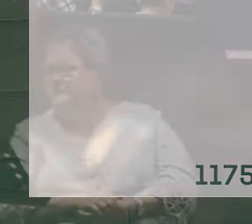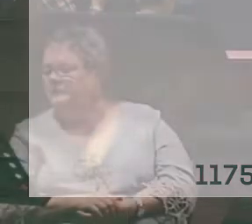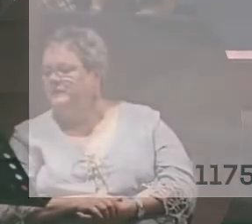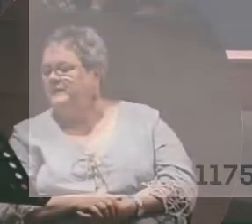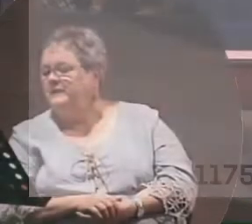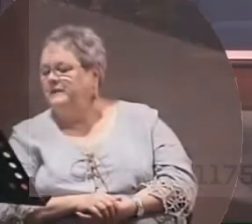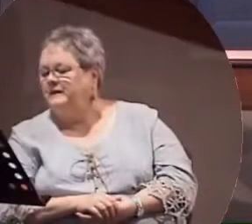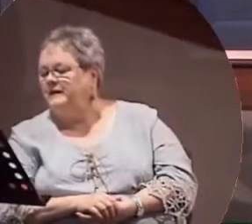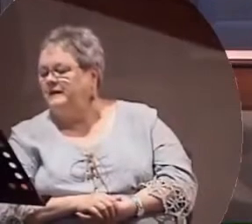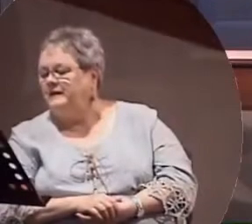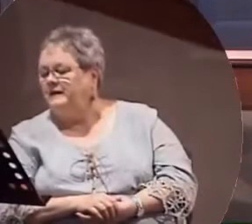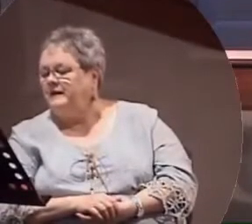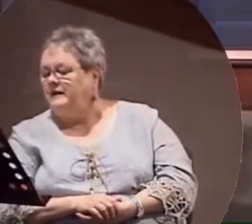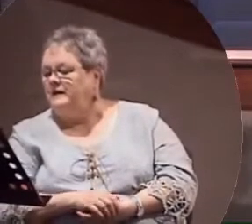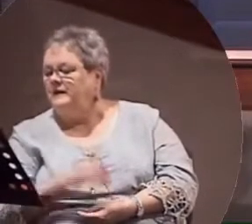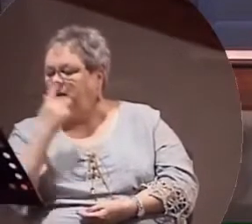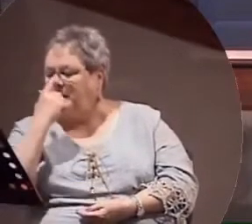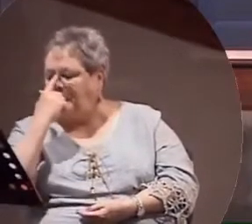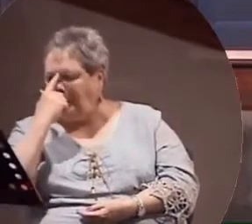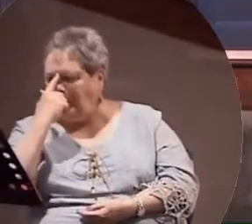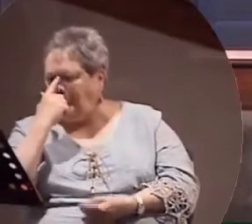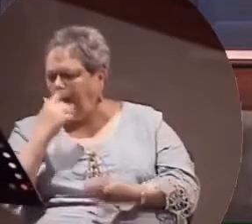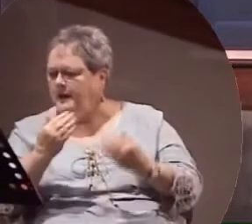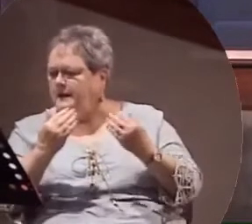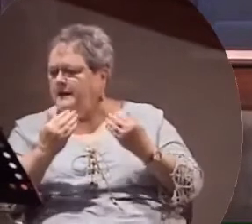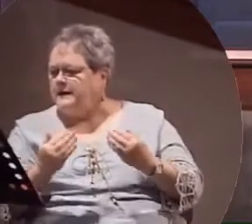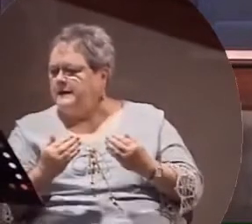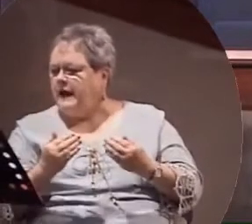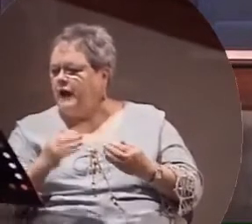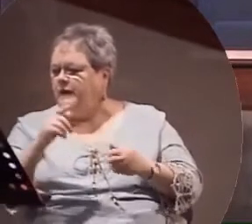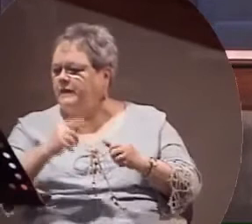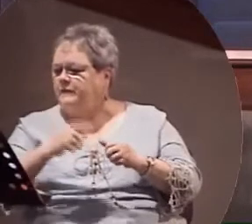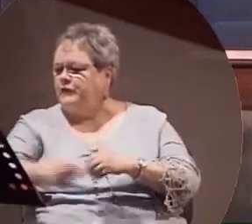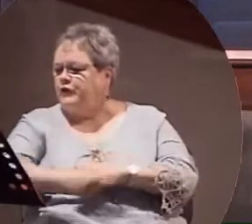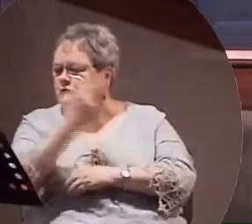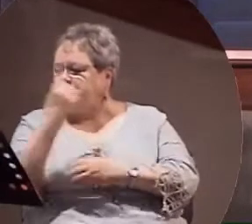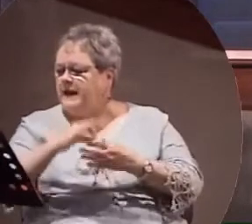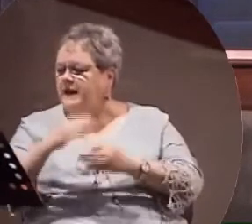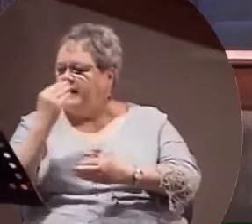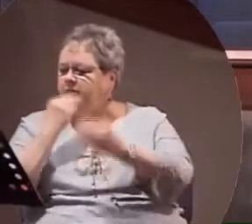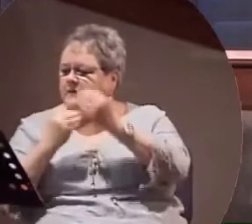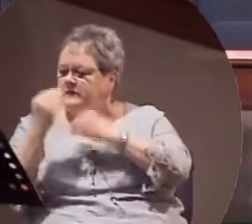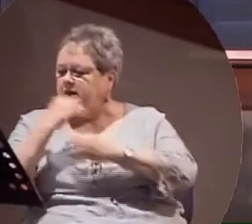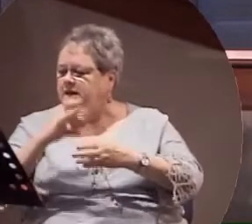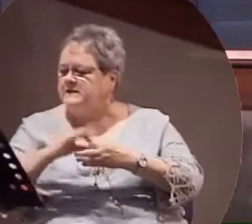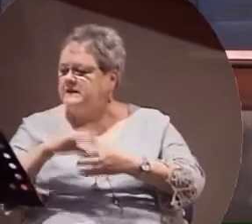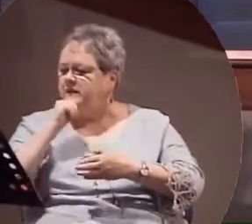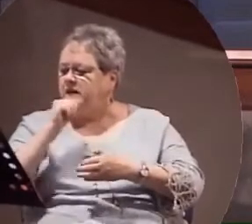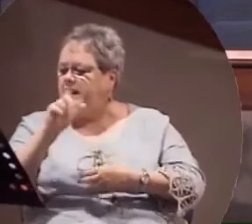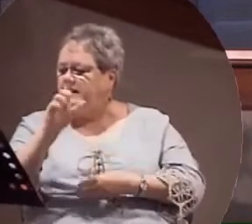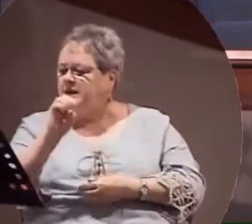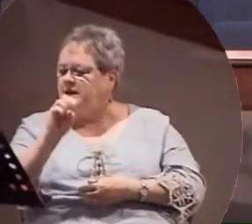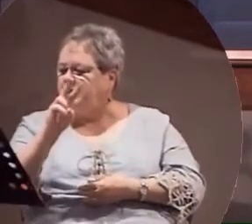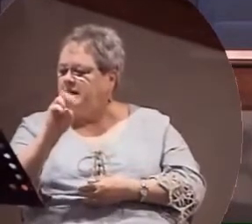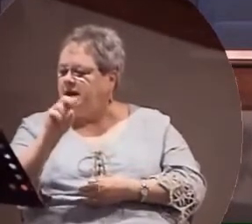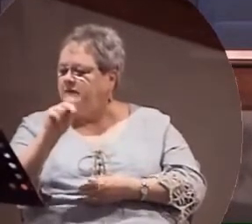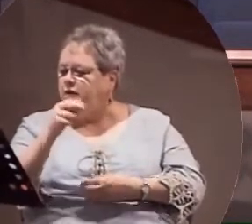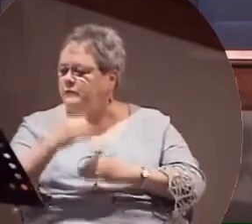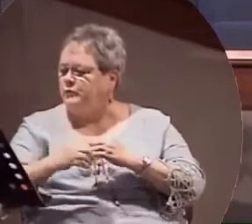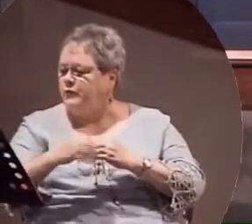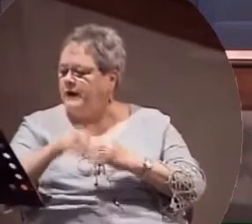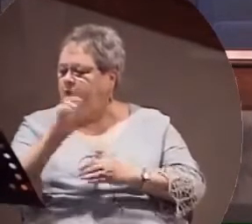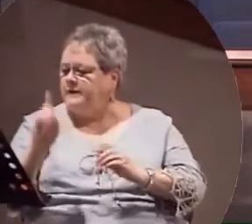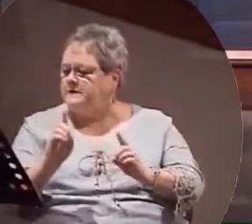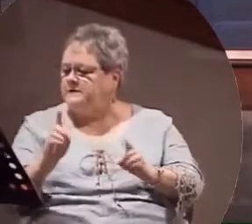Let's look at Matthew chapter 26 and verse 17. Now the first day of the feast of unleavened bread, the disciples came to